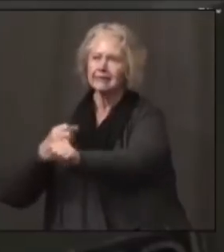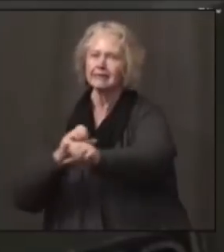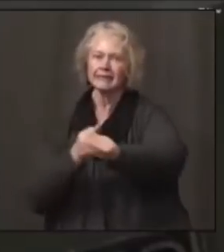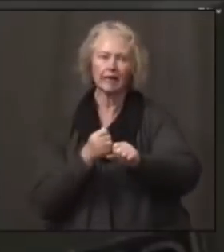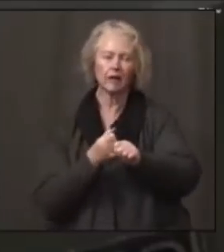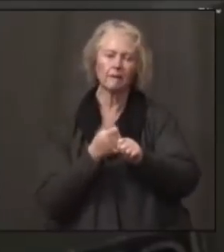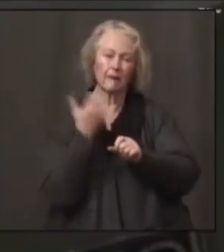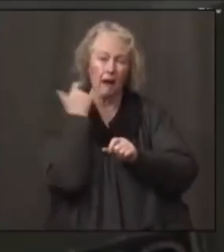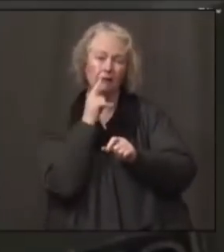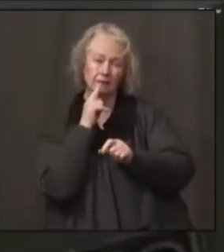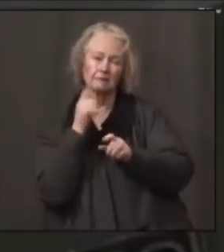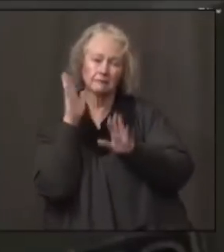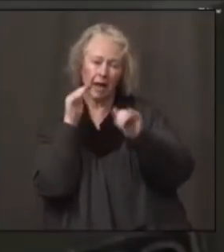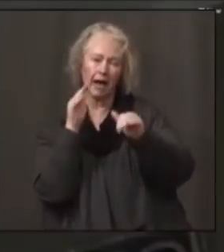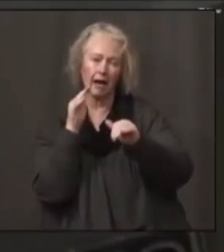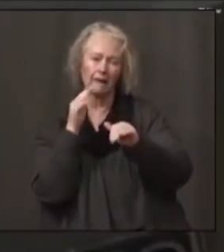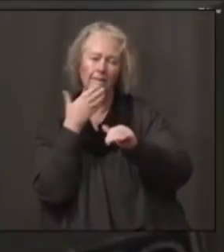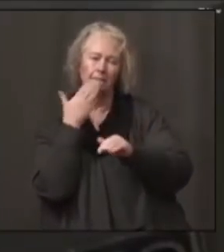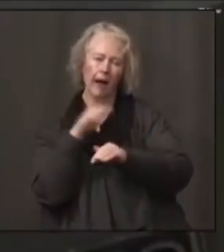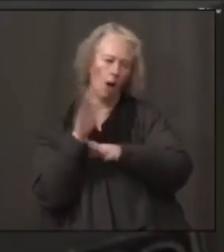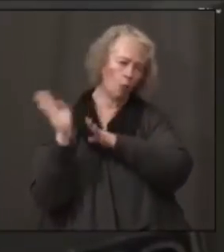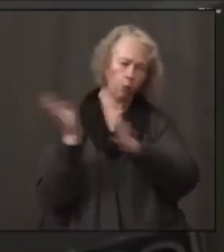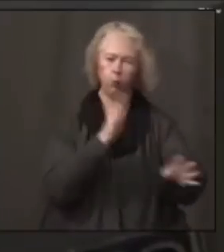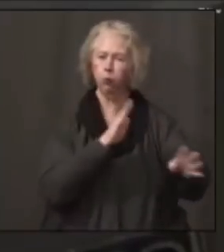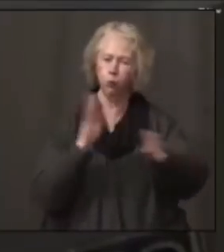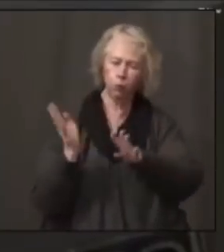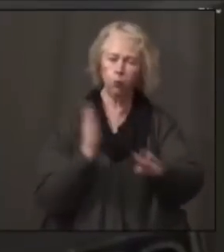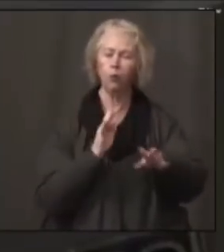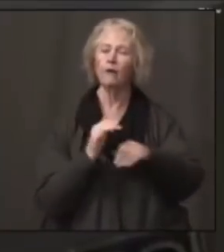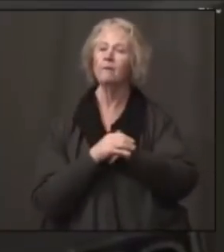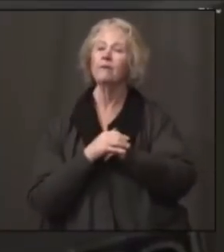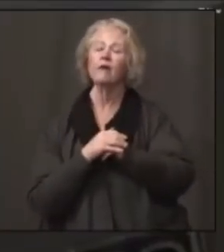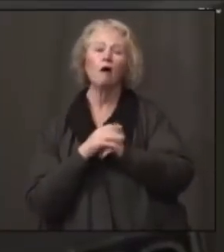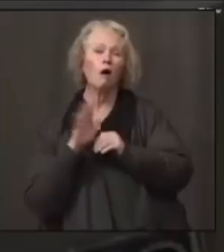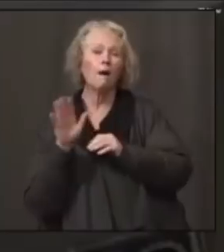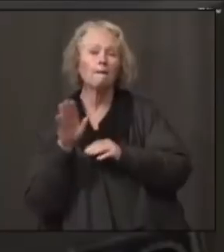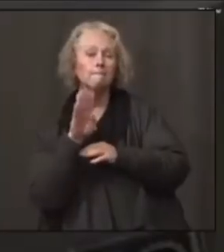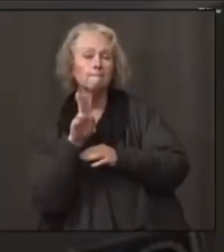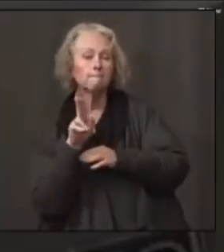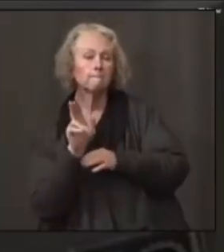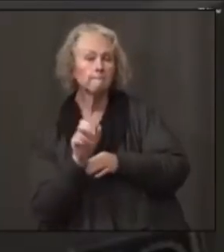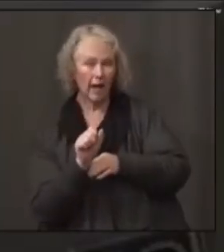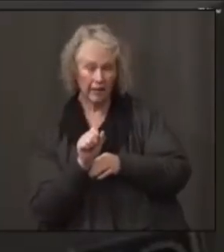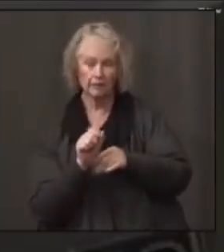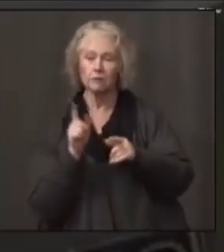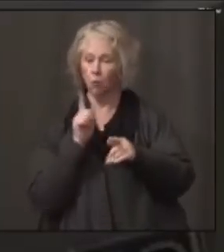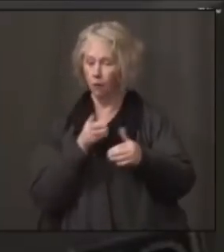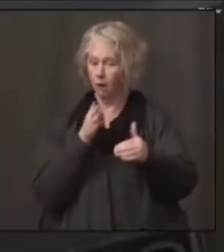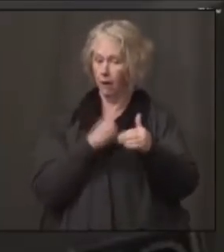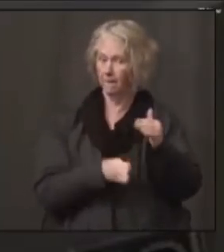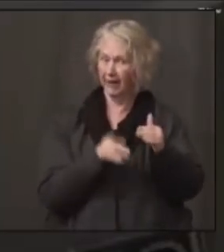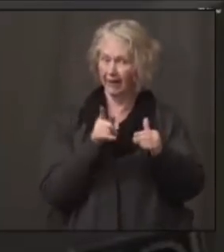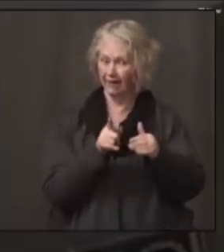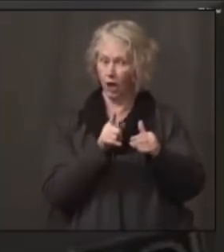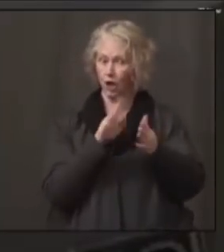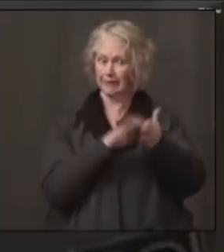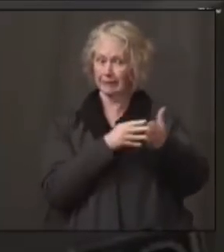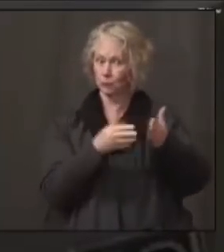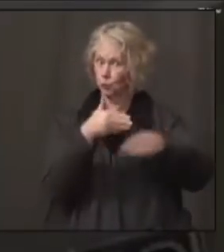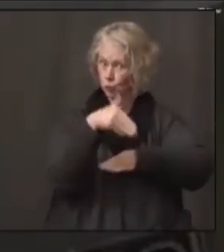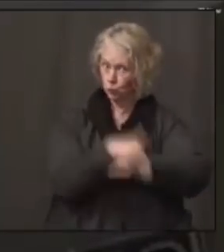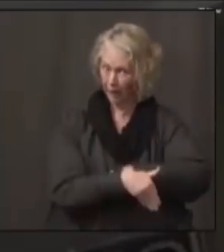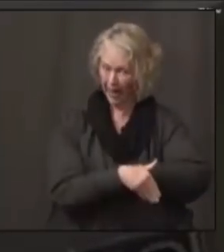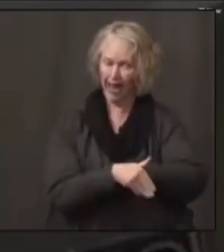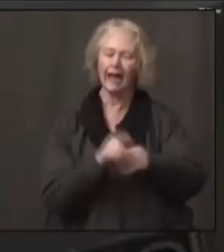snowfall. All districts of bus services across the state will complete their regular runs tonight and will not start up again